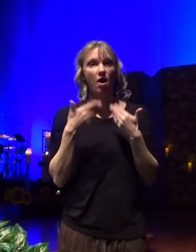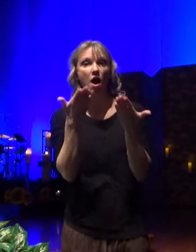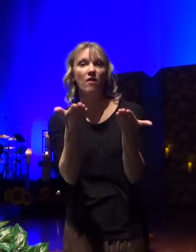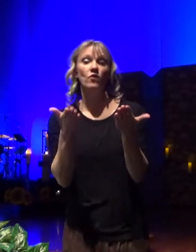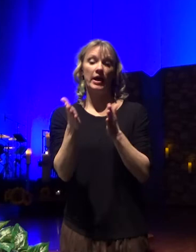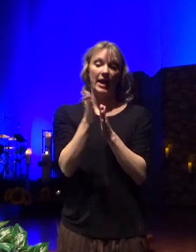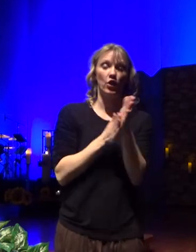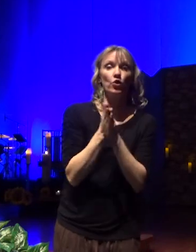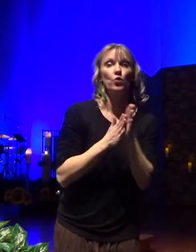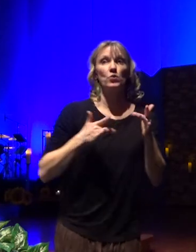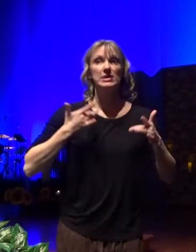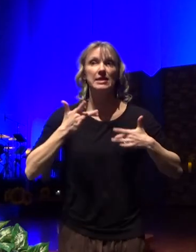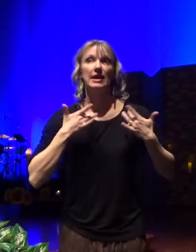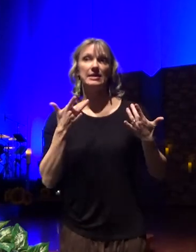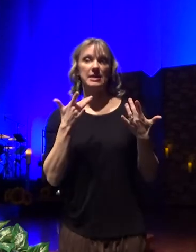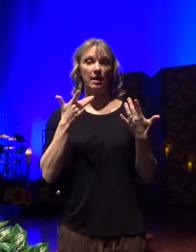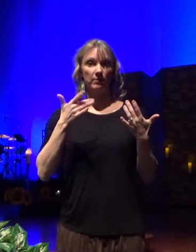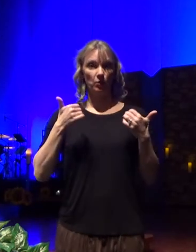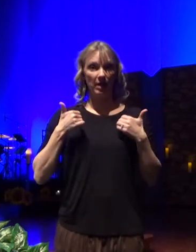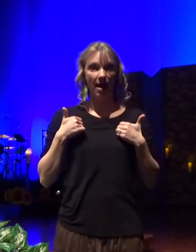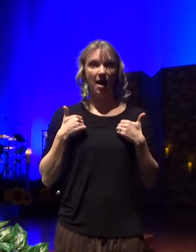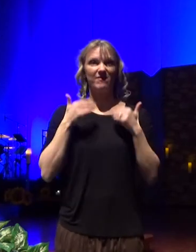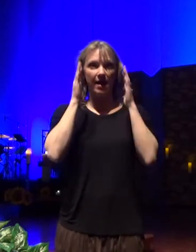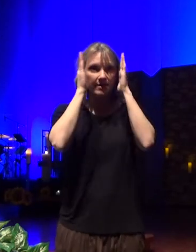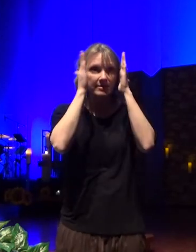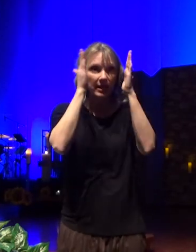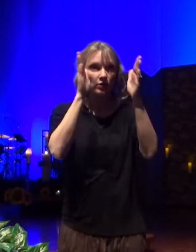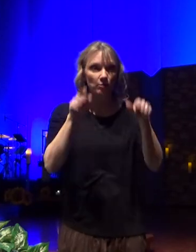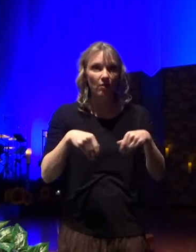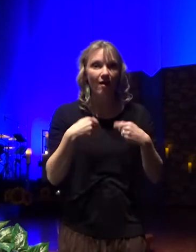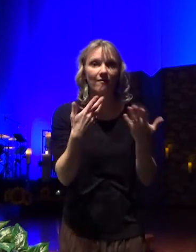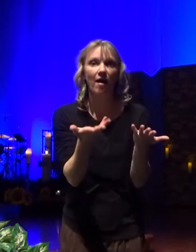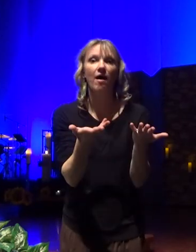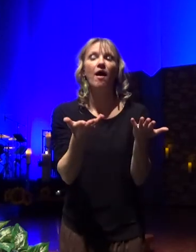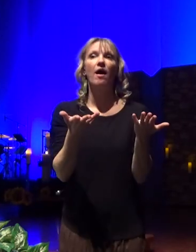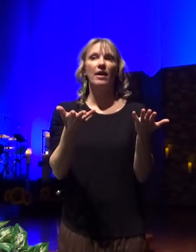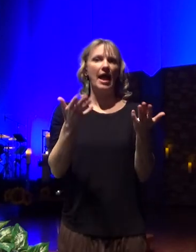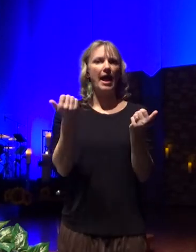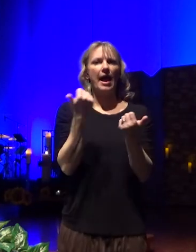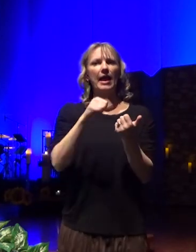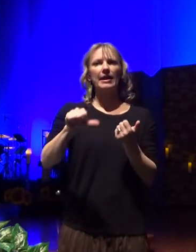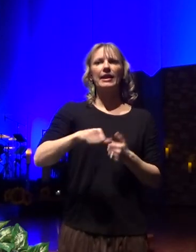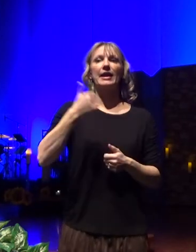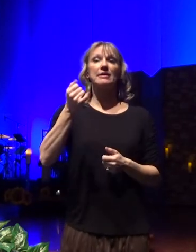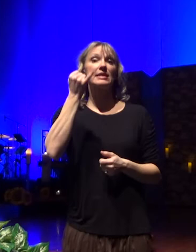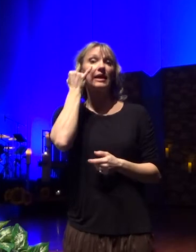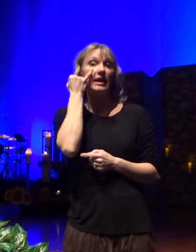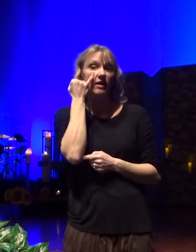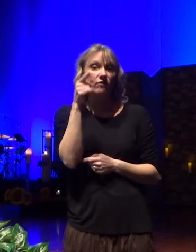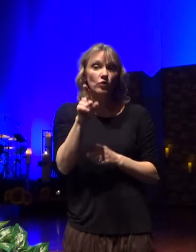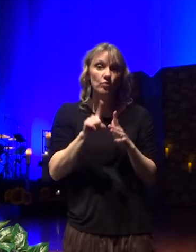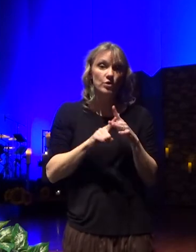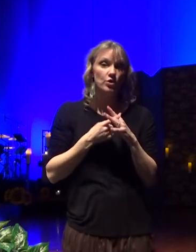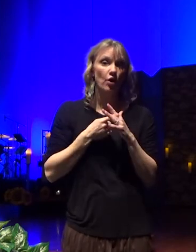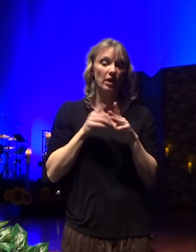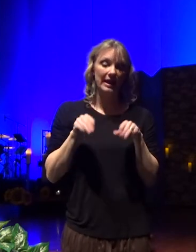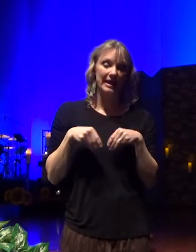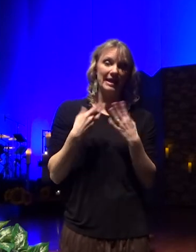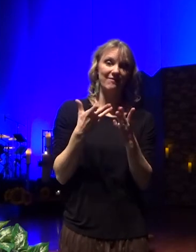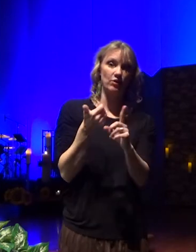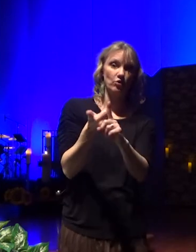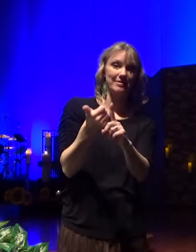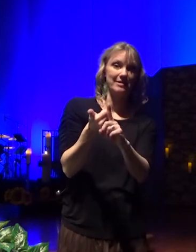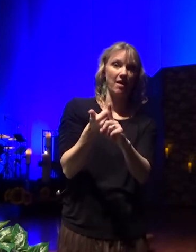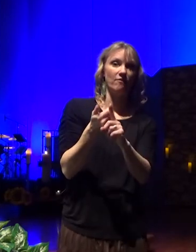would offer, the enthusiasm you would have, the attention you would give, and anything else that appeals to you if you were to begin giving